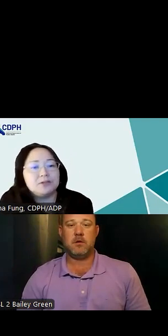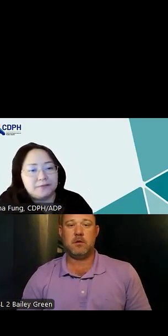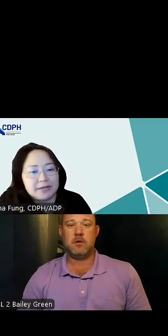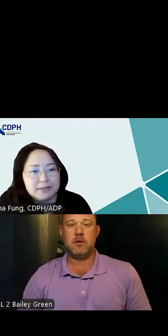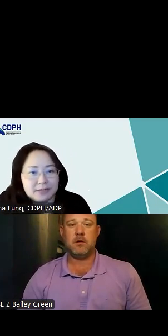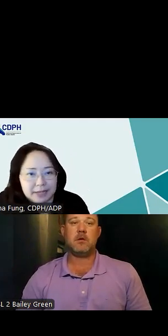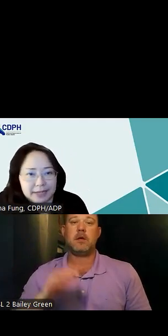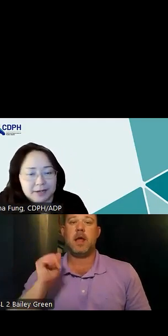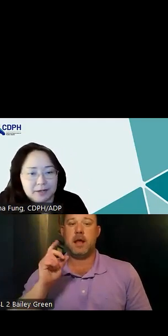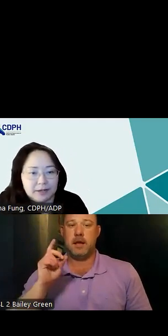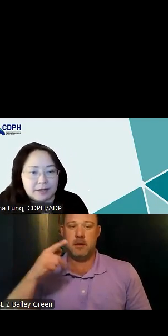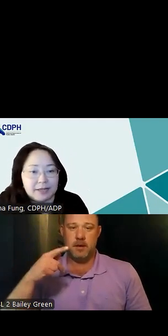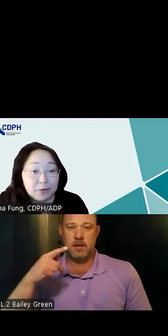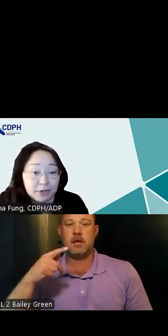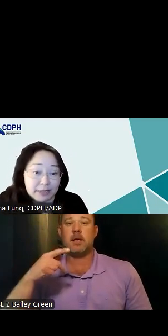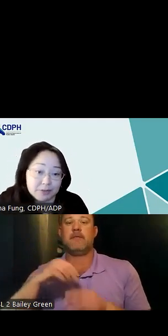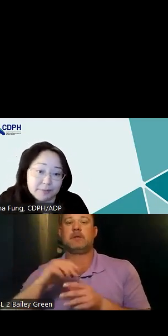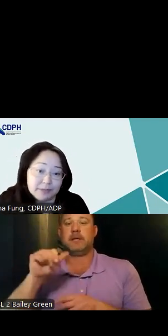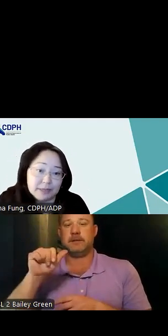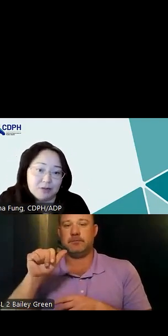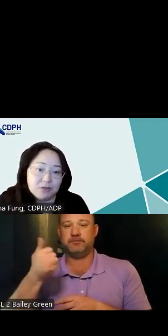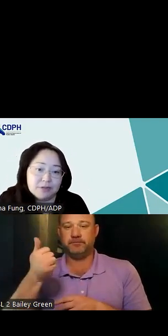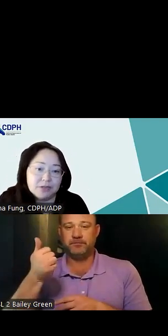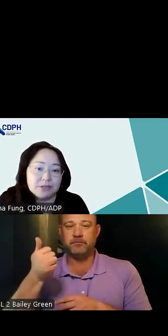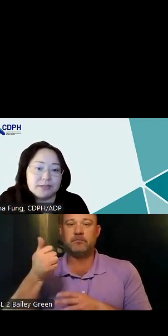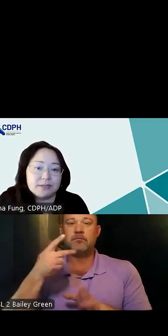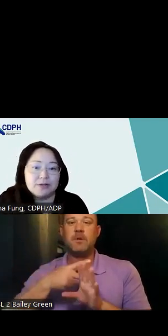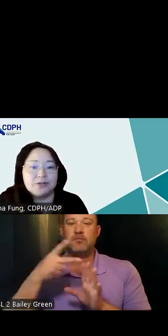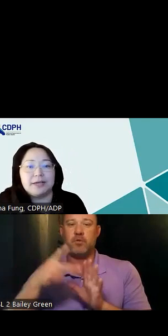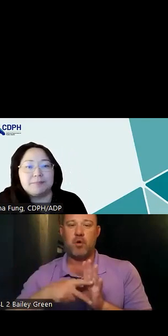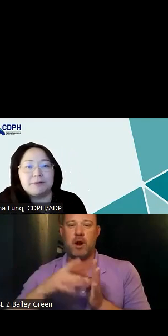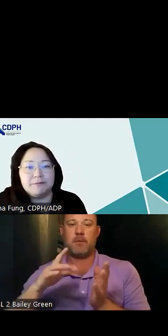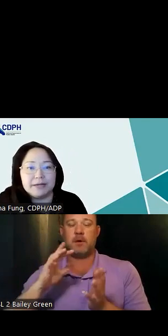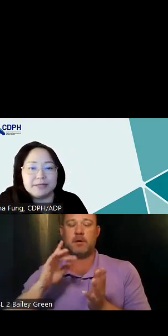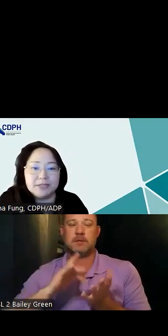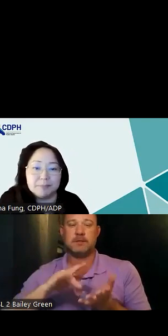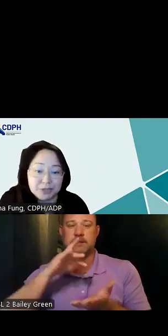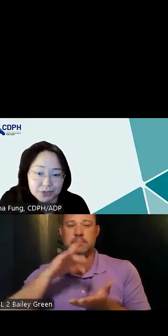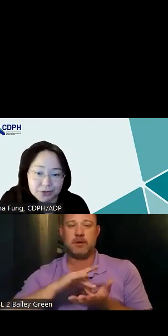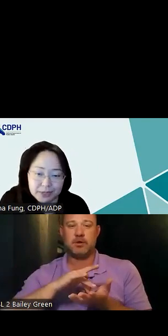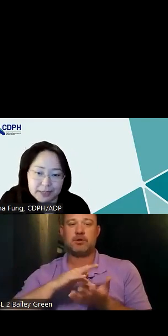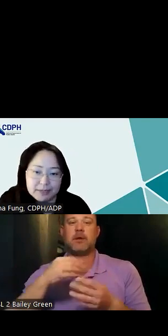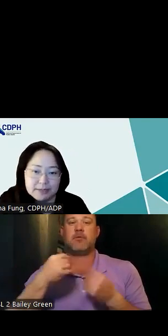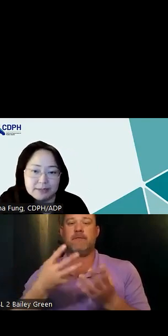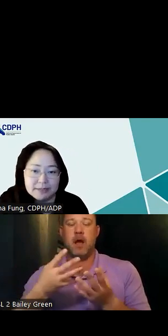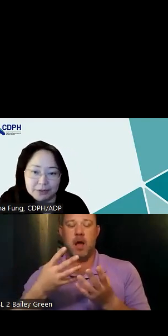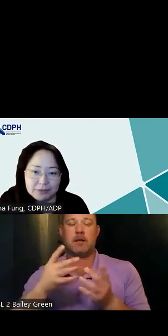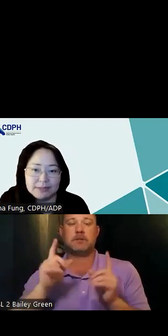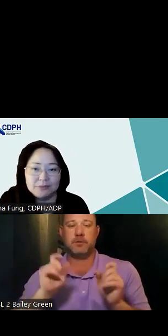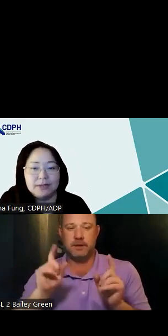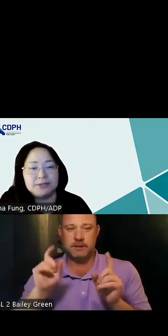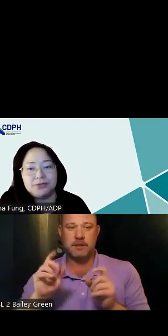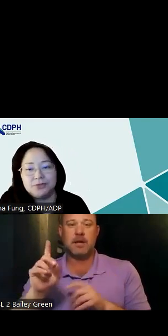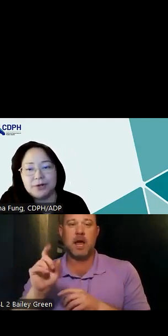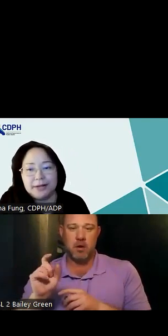ADP also funds 10 California Alzheimer's disease centers that provides dementia screening and diagnosis,